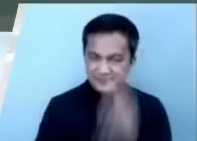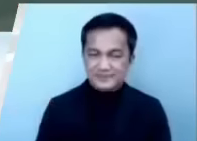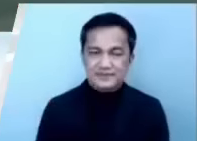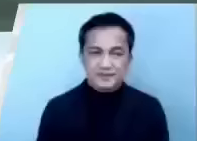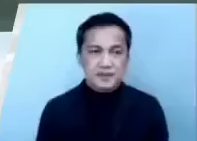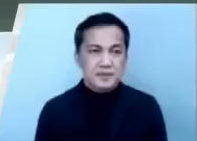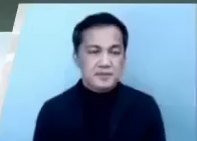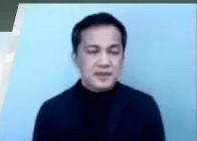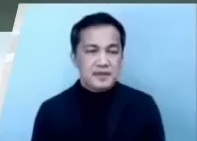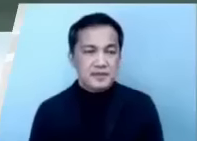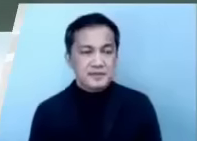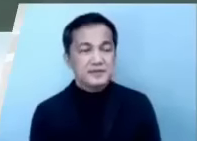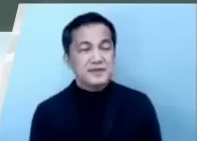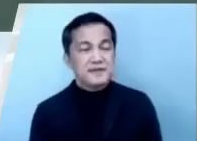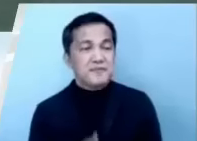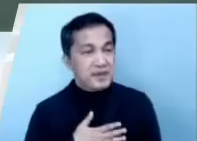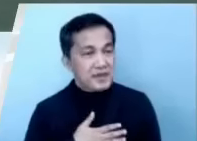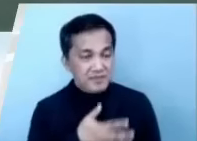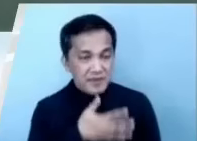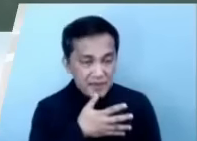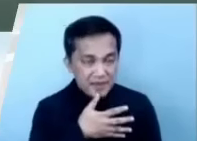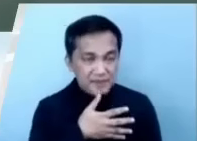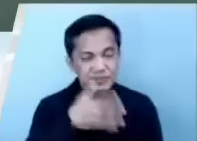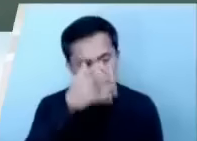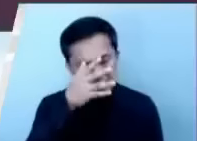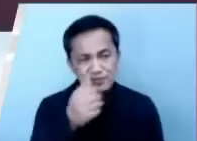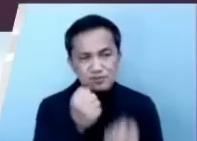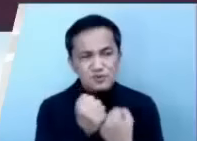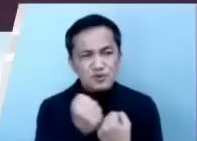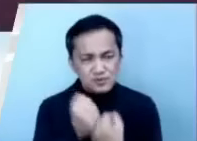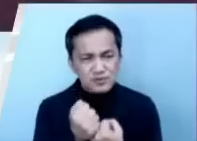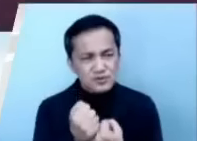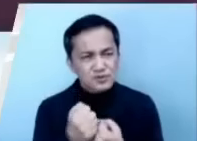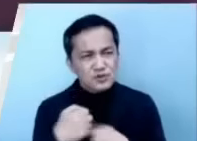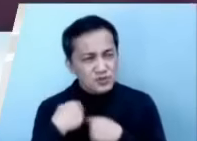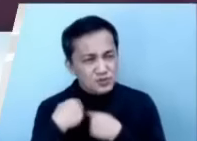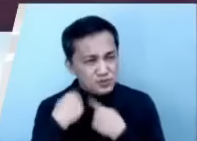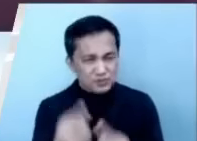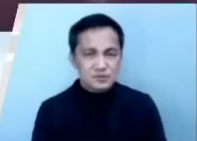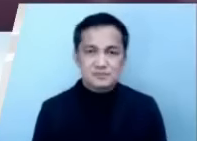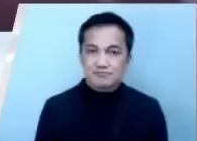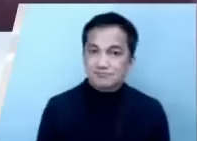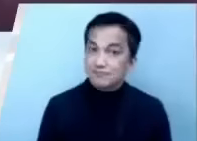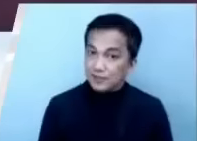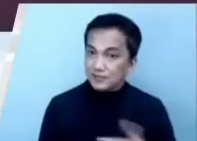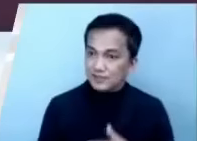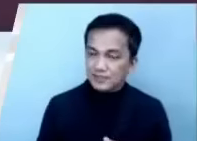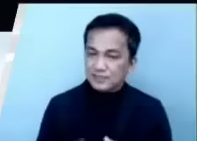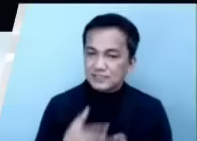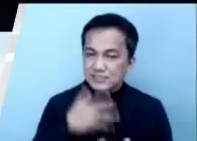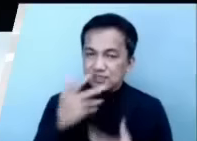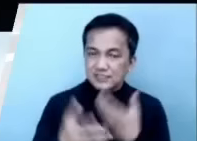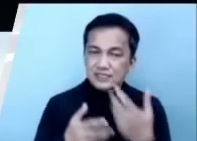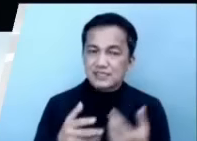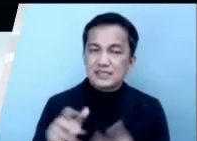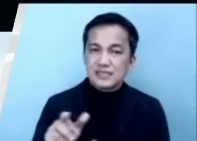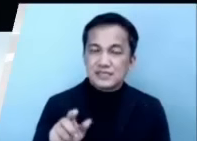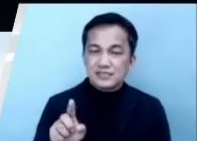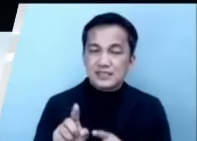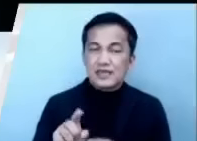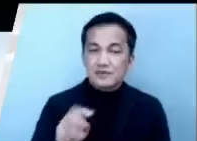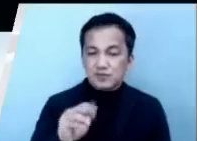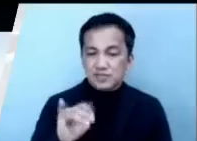my dad, they are very supportive. They have been there all throughout. Kaya nang isigaw ni Asia's multimedia star,